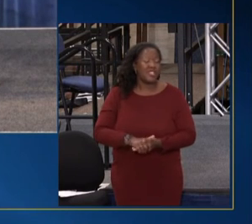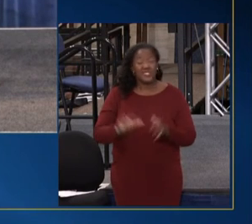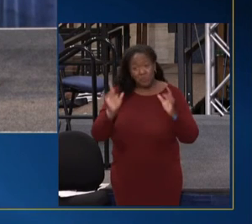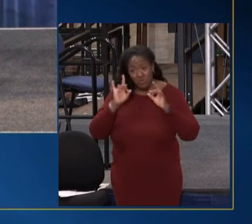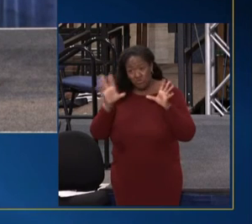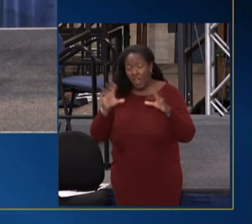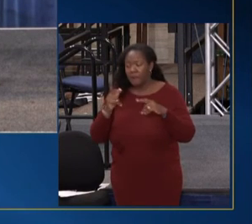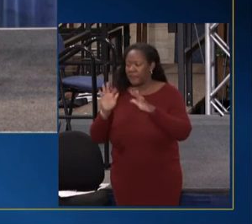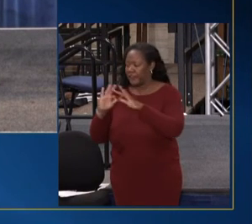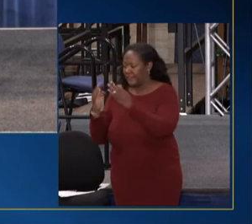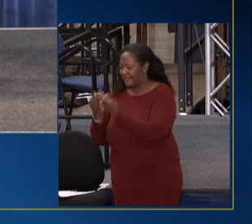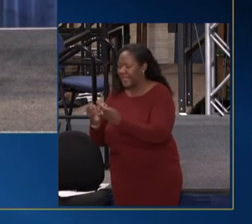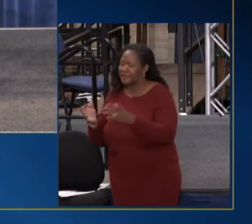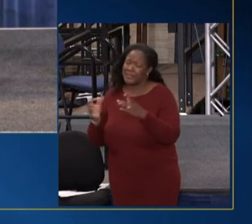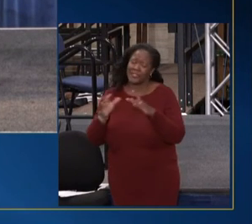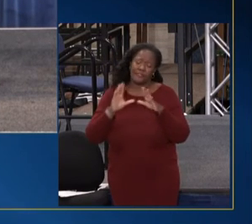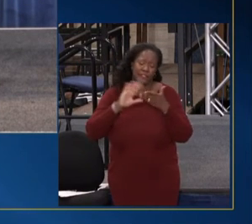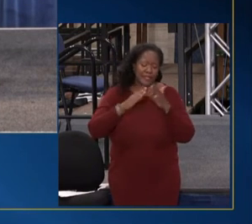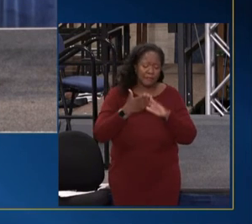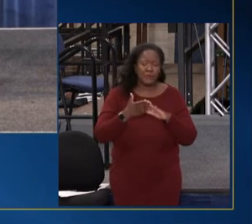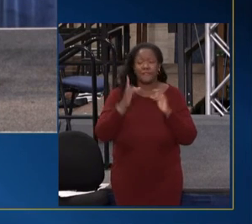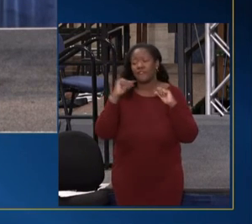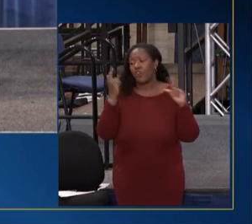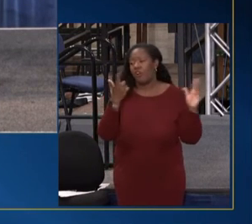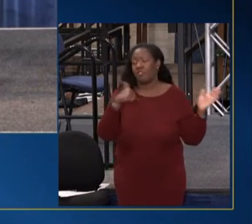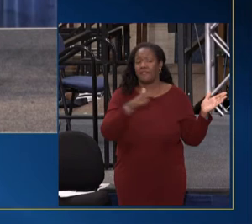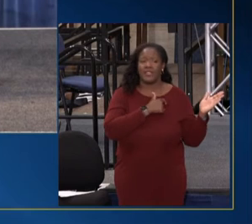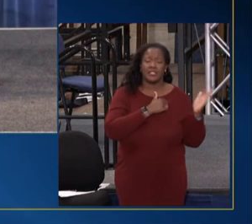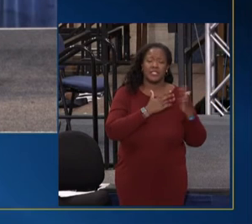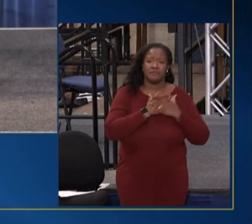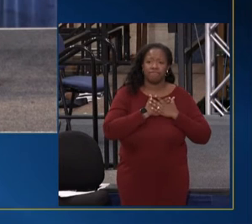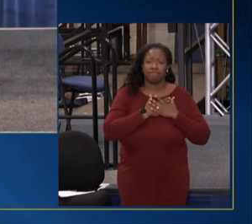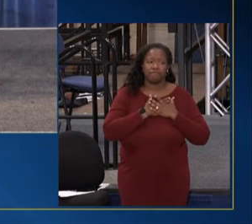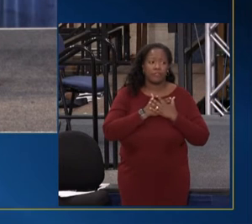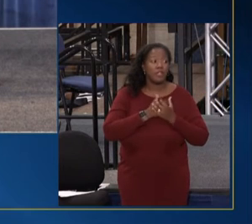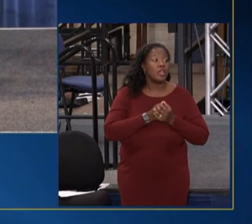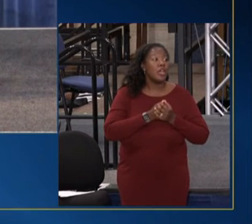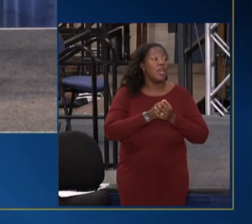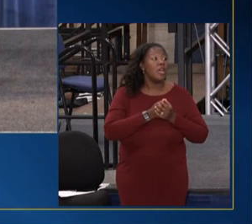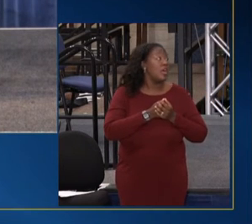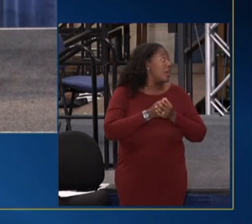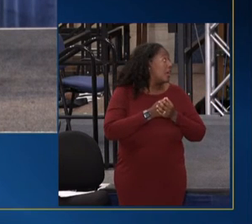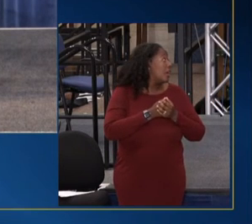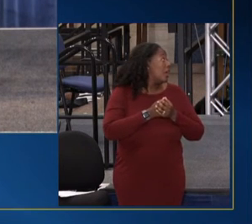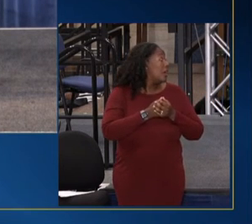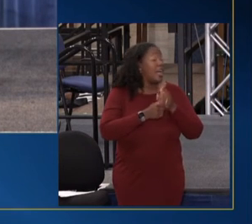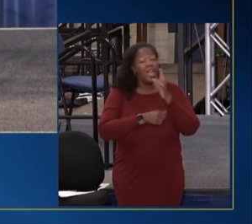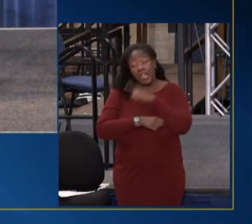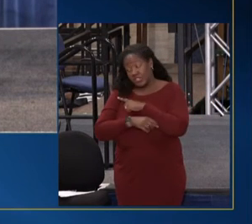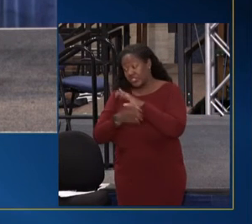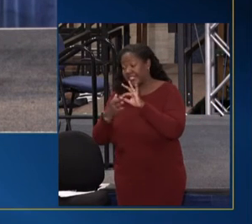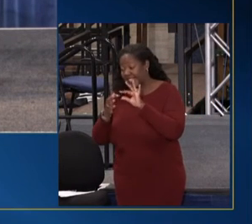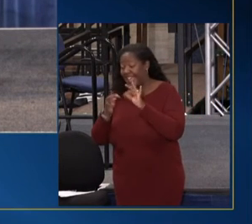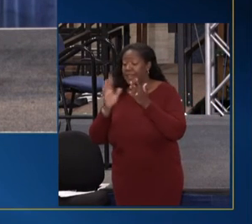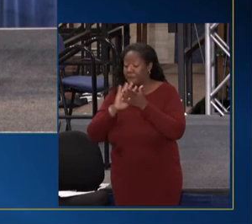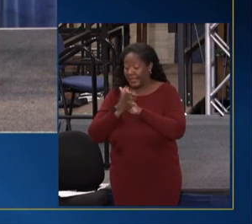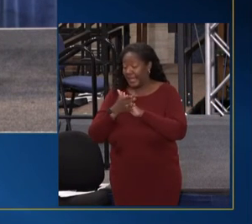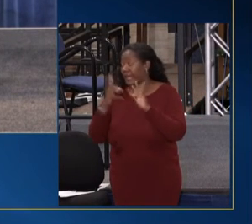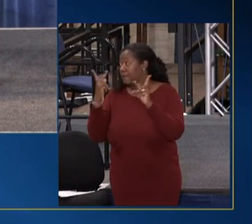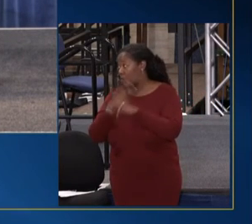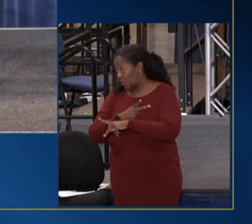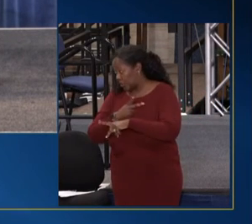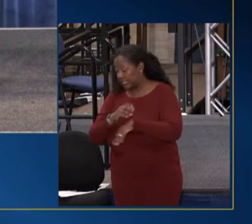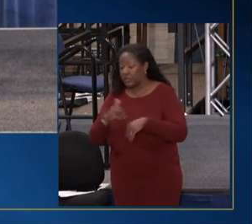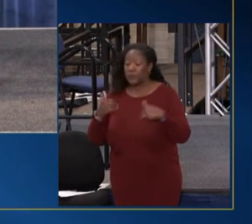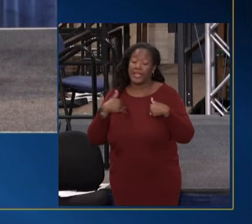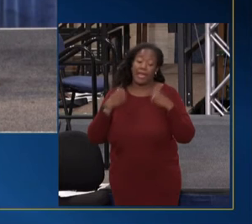for our family, for our community, for all of us to really be holding. As you've said, it got worse from there, right? We did have